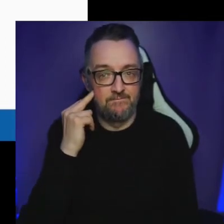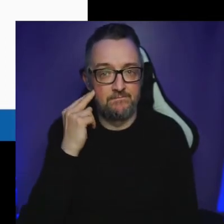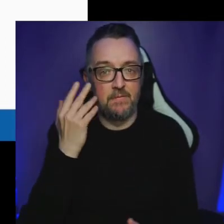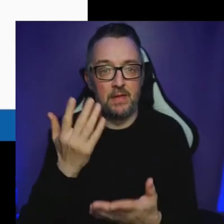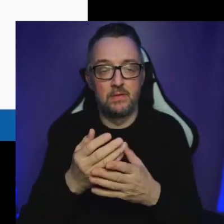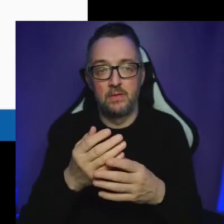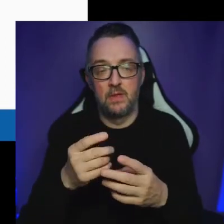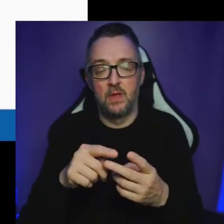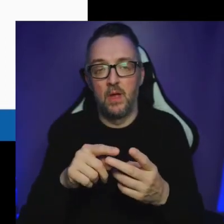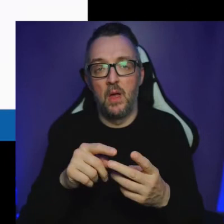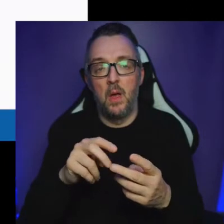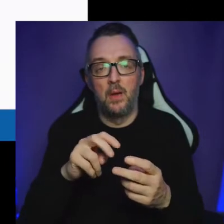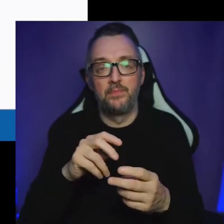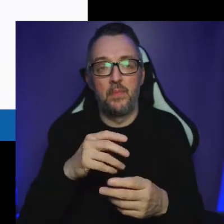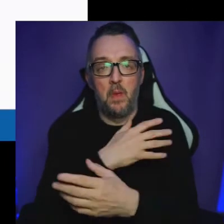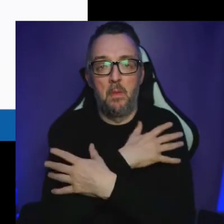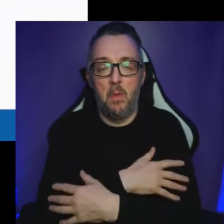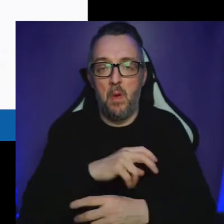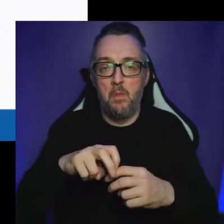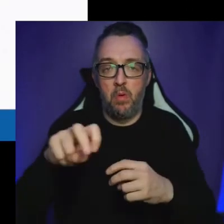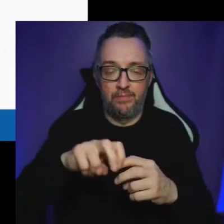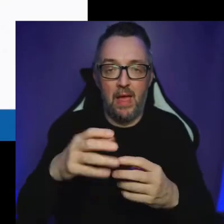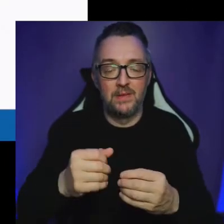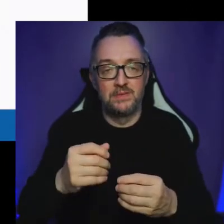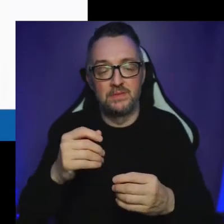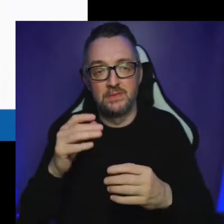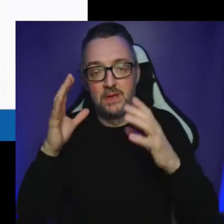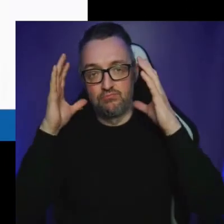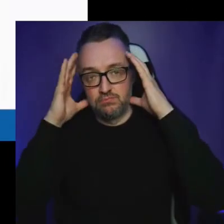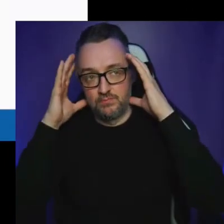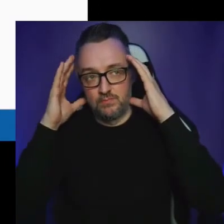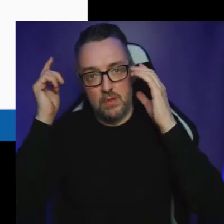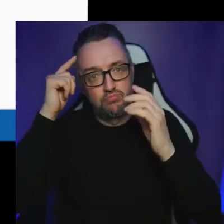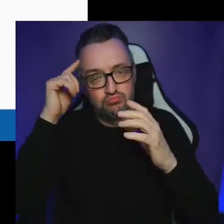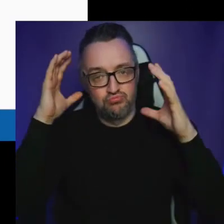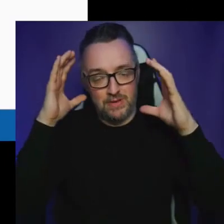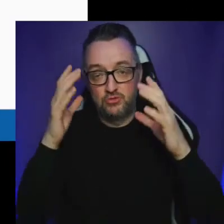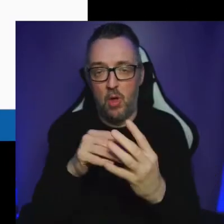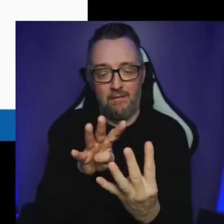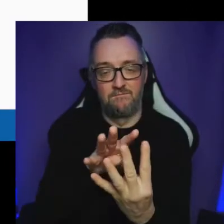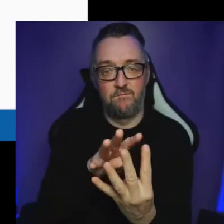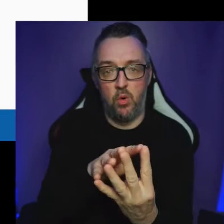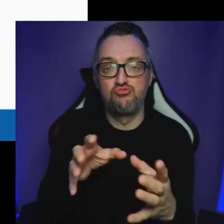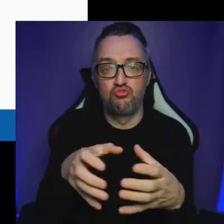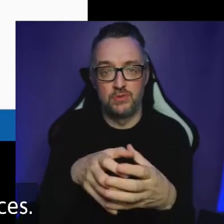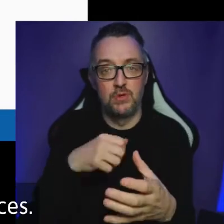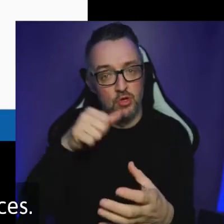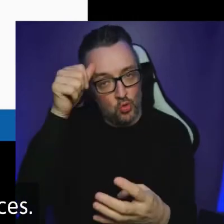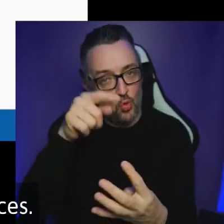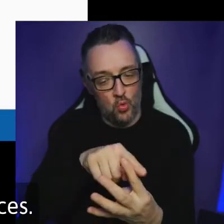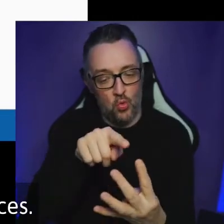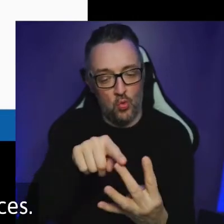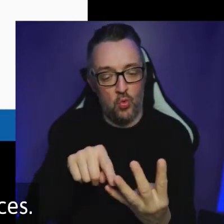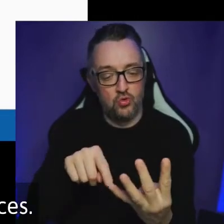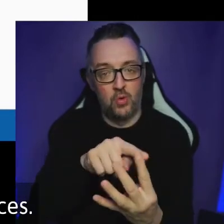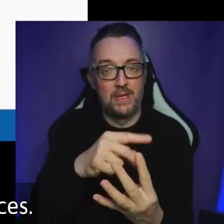mobility, particularly upper limb mobility, and then cognitive. So those are 4 very rough groups that we know will have challenges